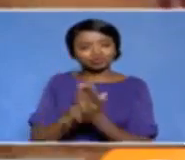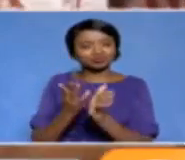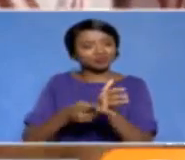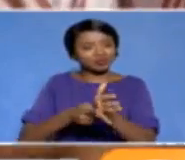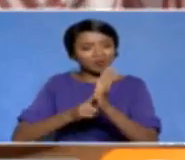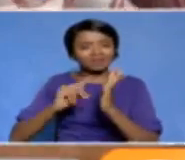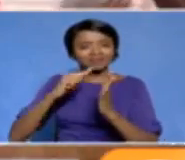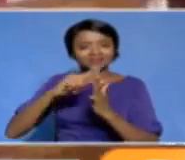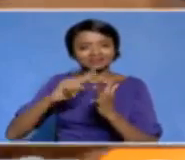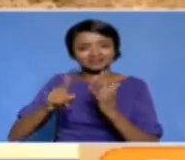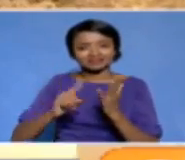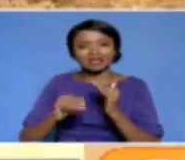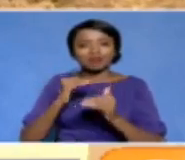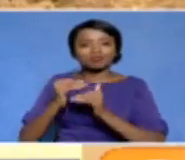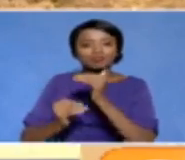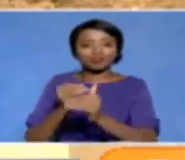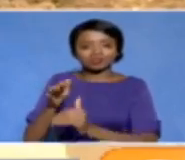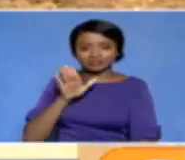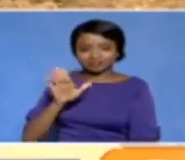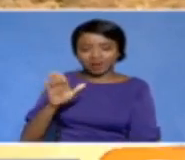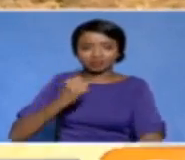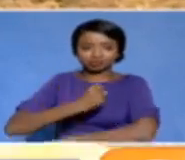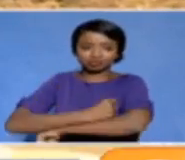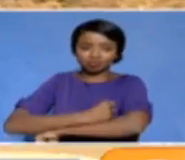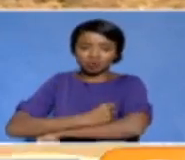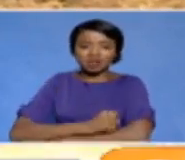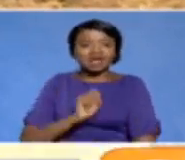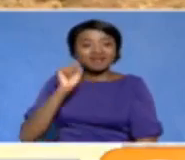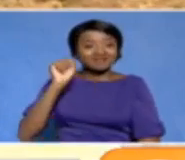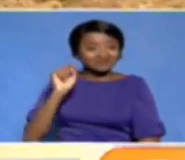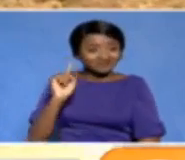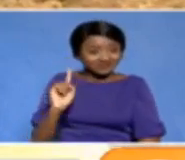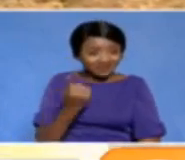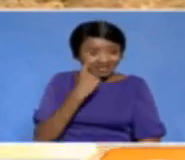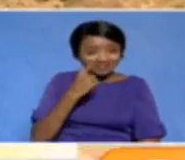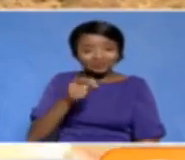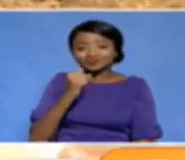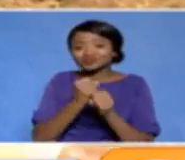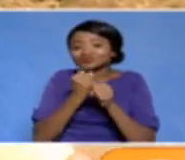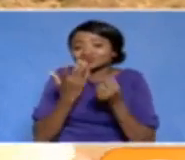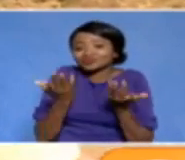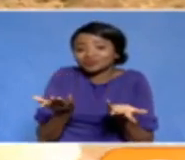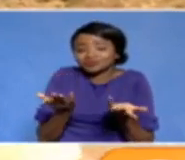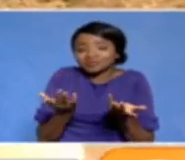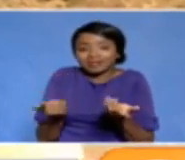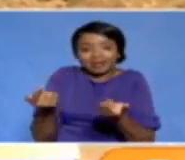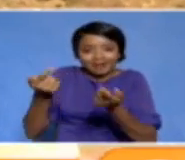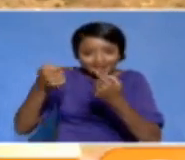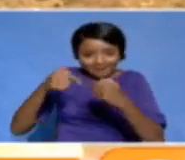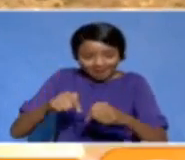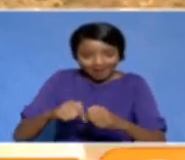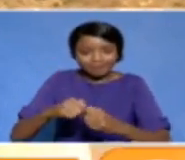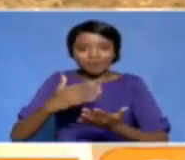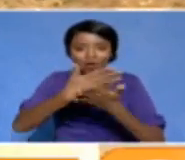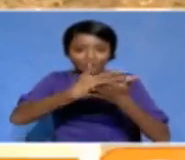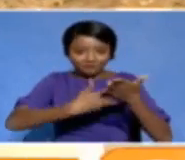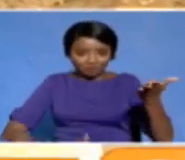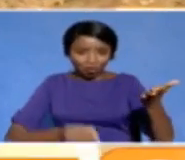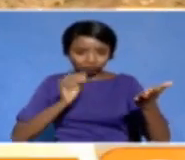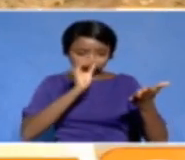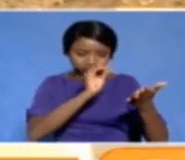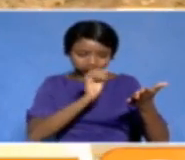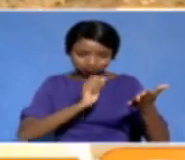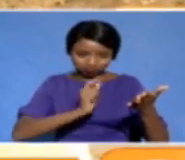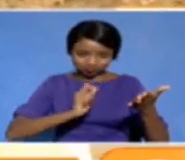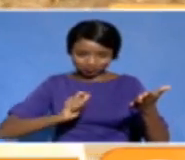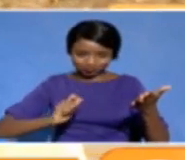least the procedure of Starehe, if you want to go to Starehe, the first thing or the first step to do, you take this form and go and fill in the village.